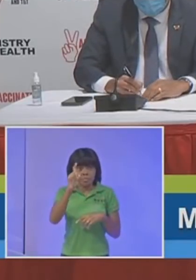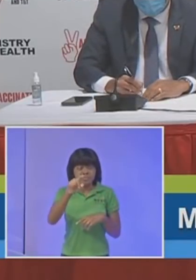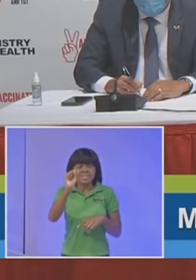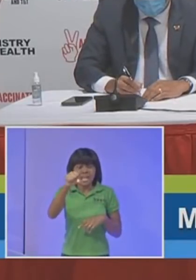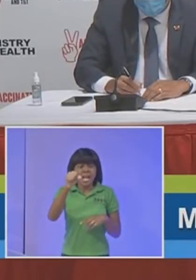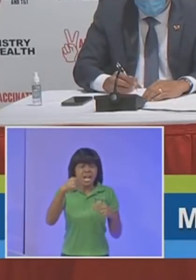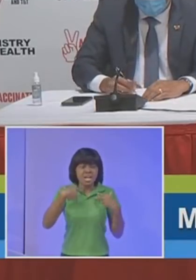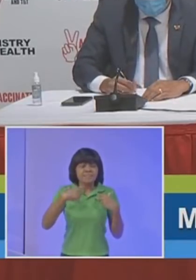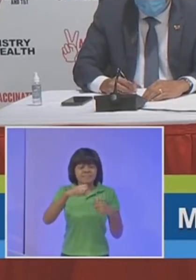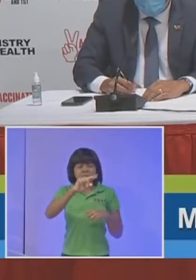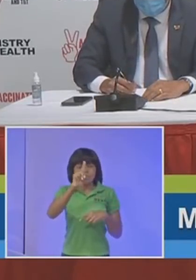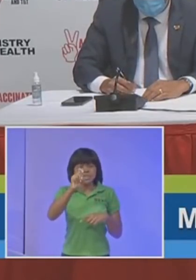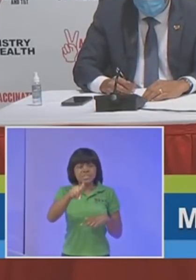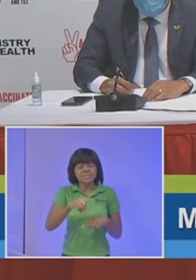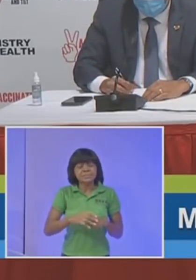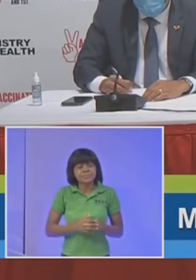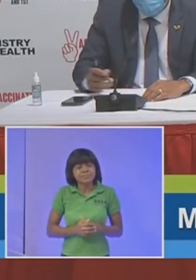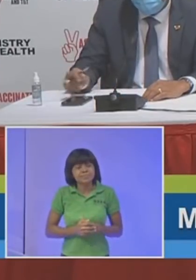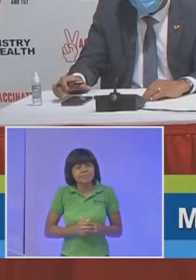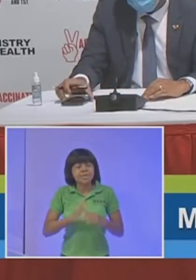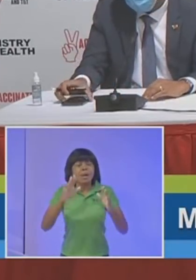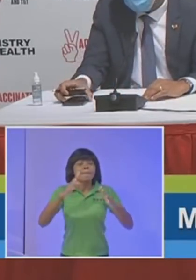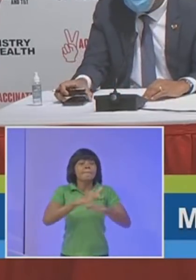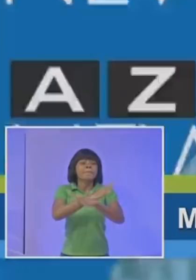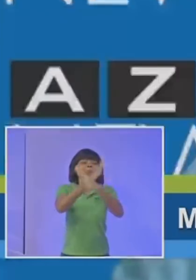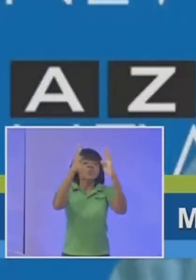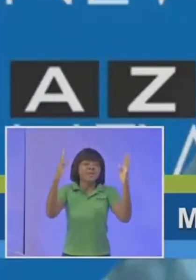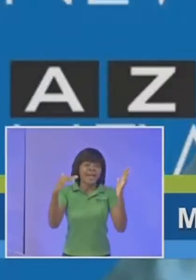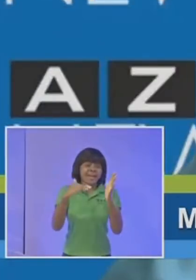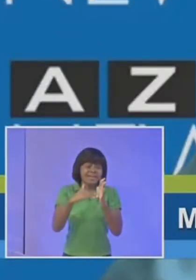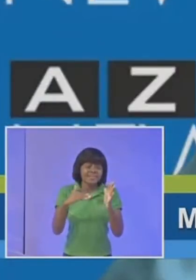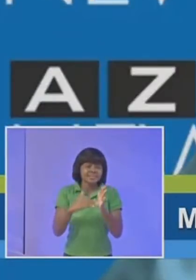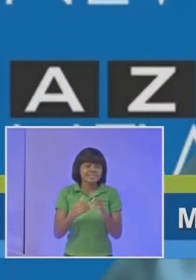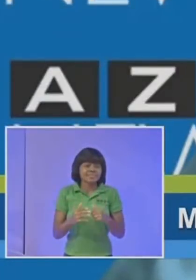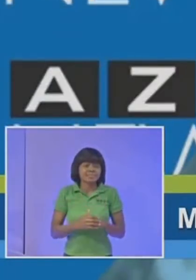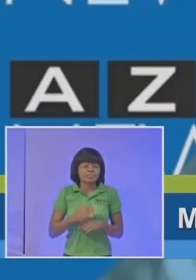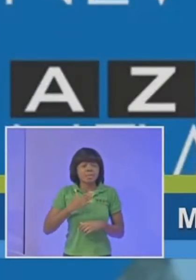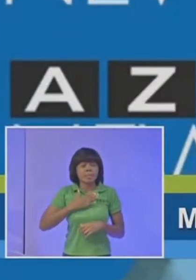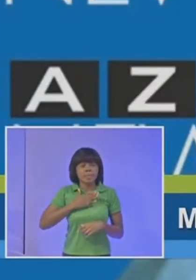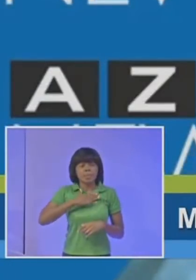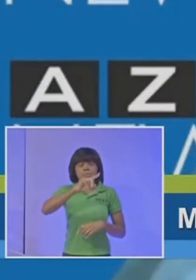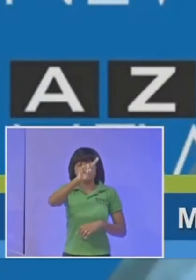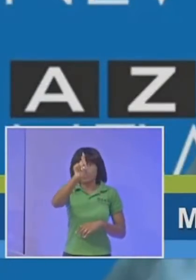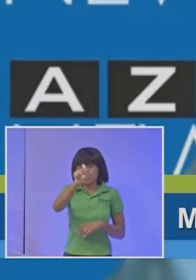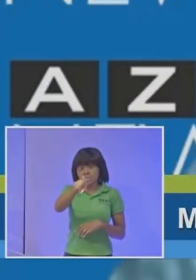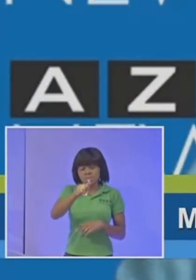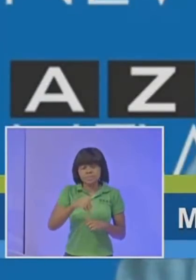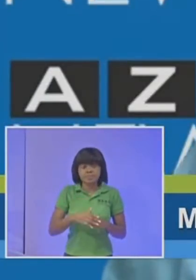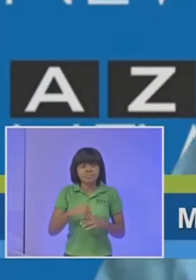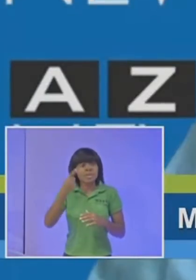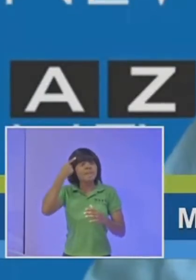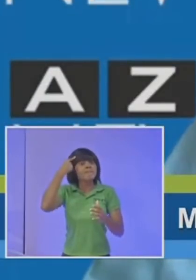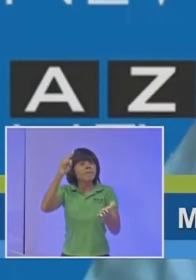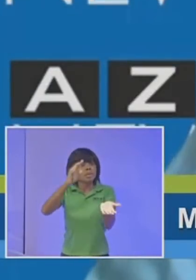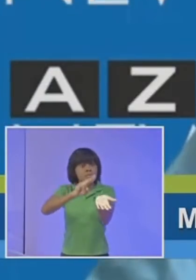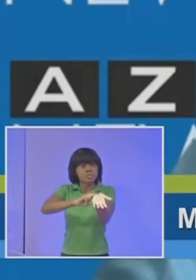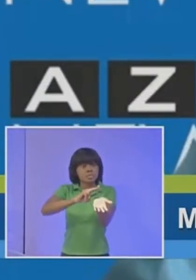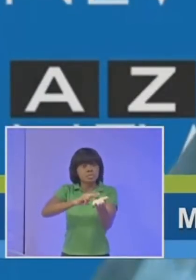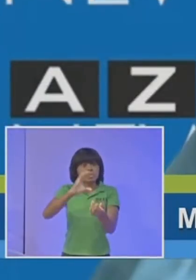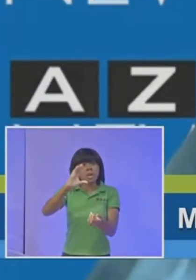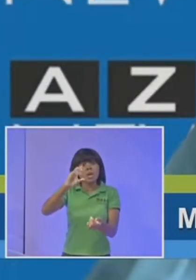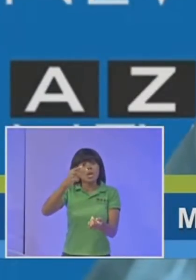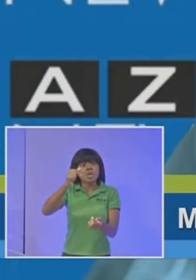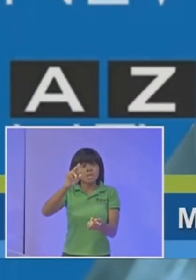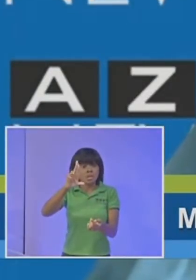please. Good morning again. My question is for Nurse Charles. Nurse Charles, would you